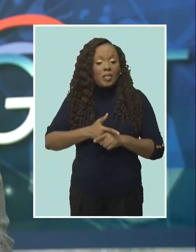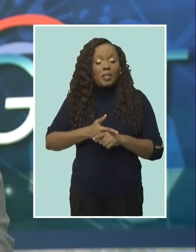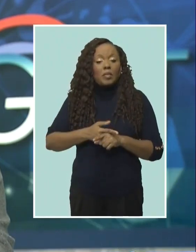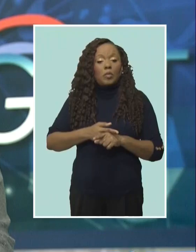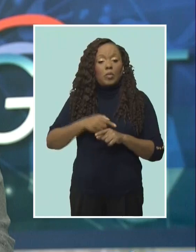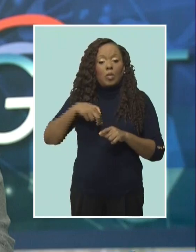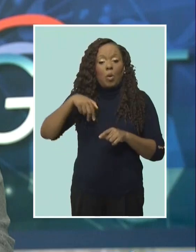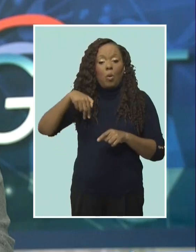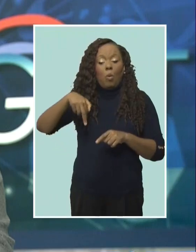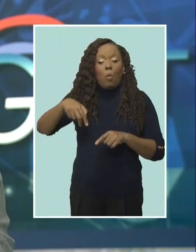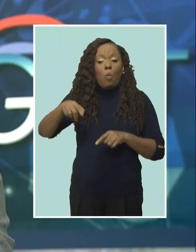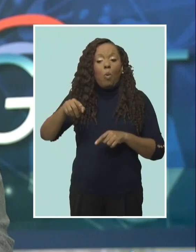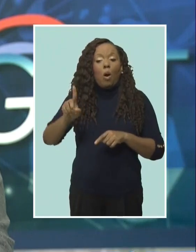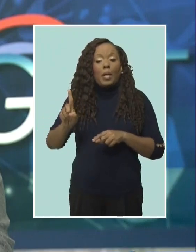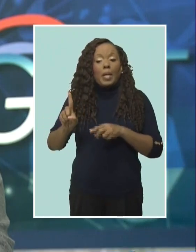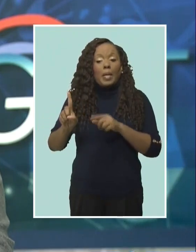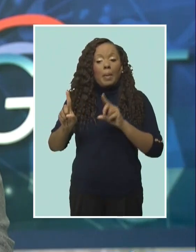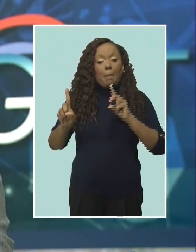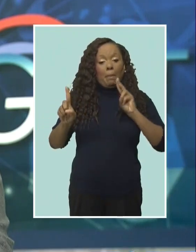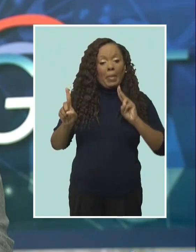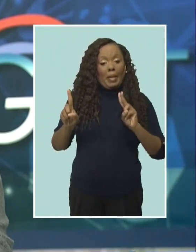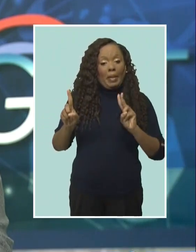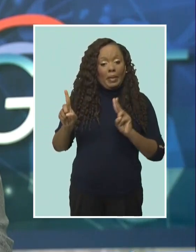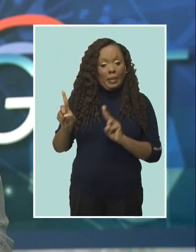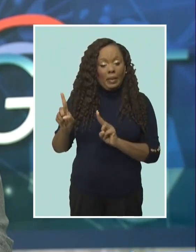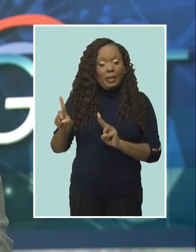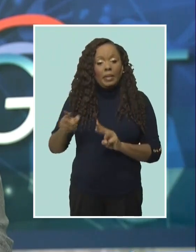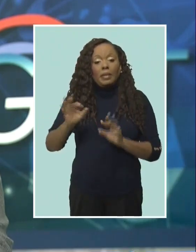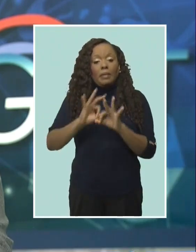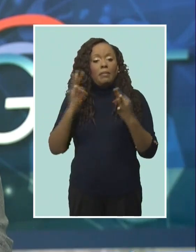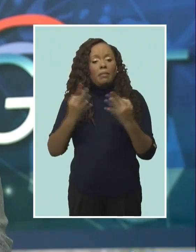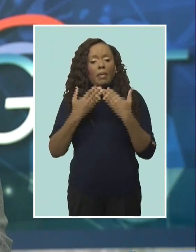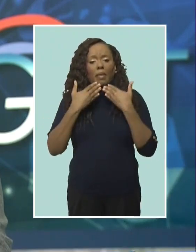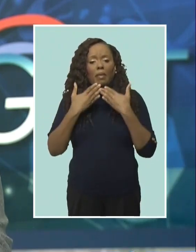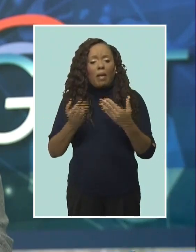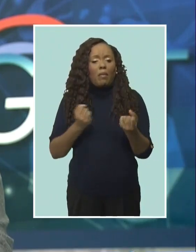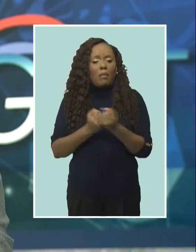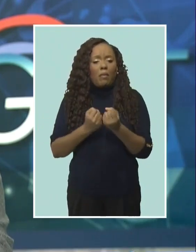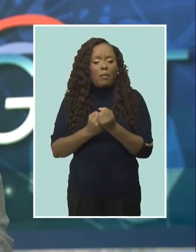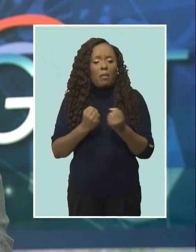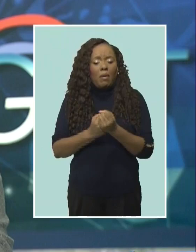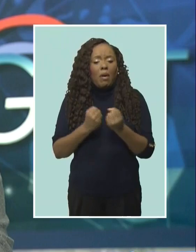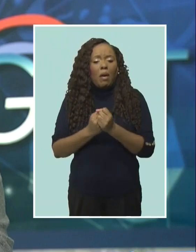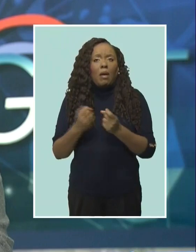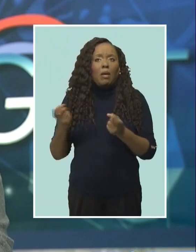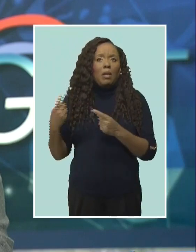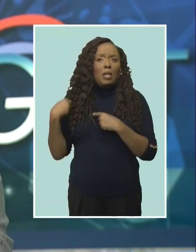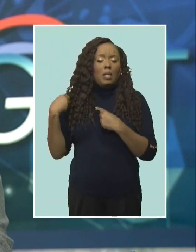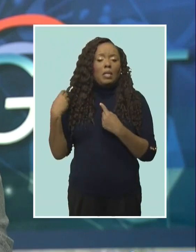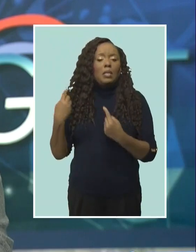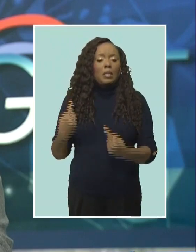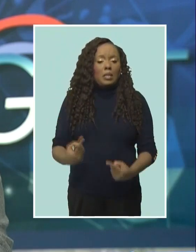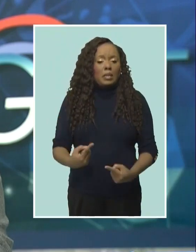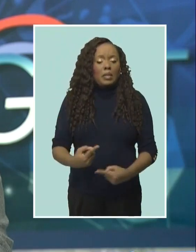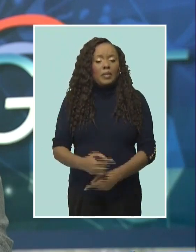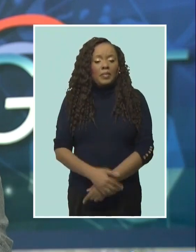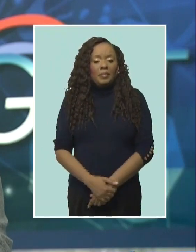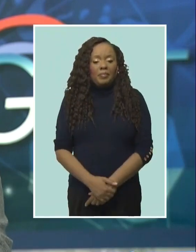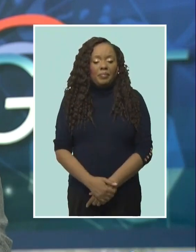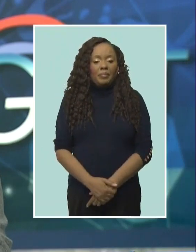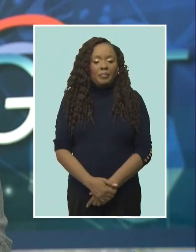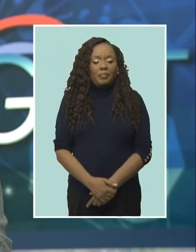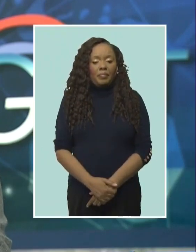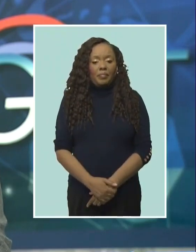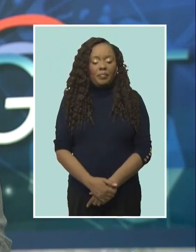him. She says the family is thankful for the overwhelming support they've received from at the scene of the accident until